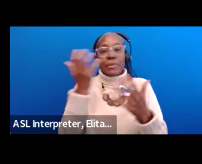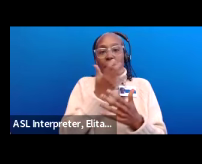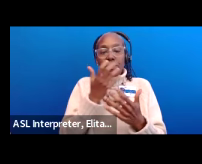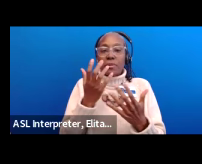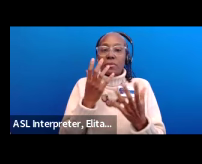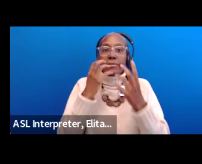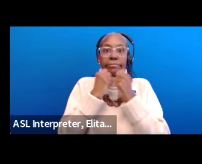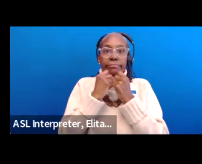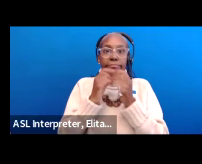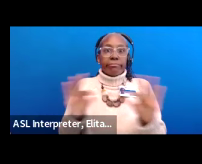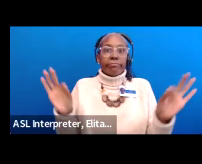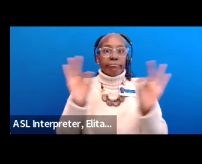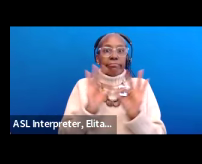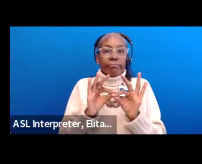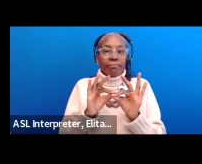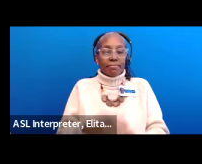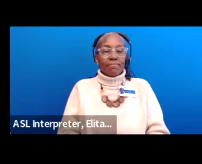meaningful.